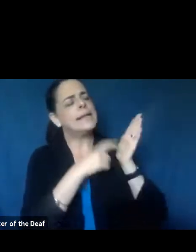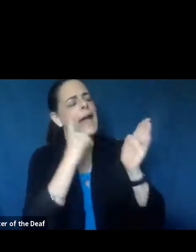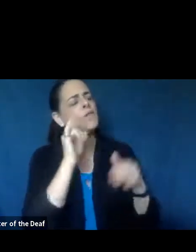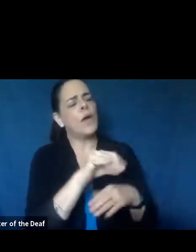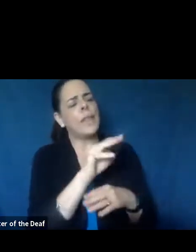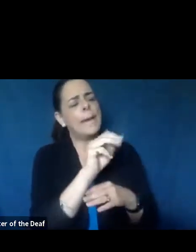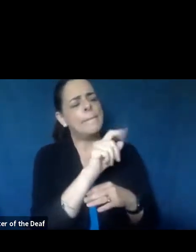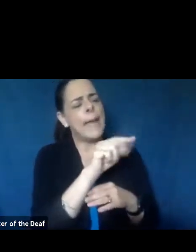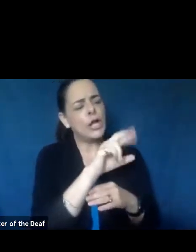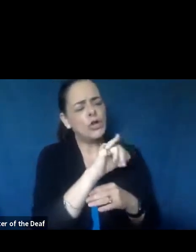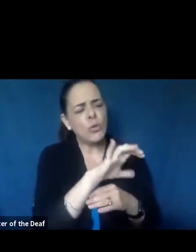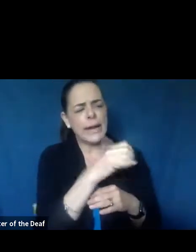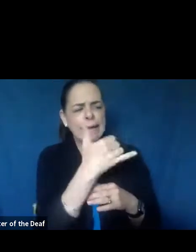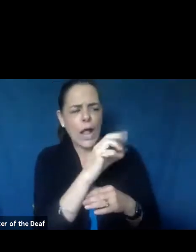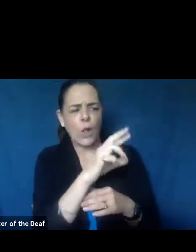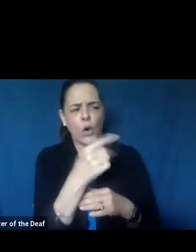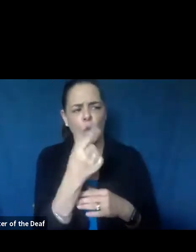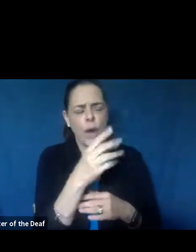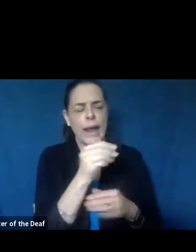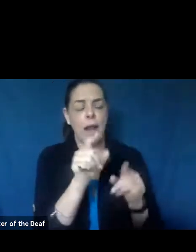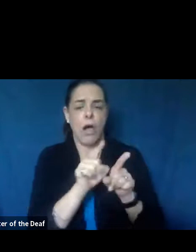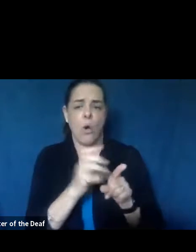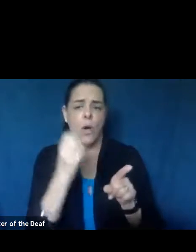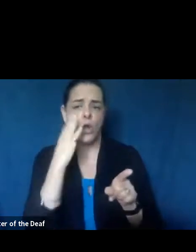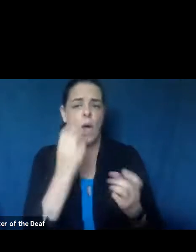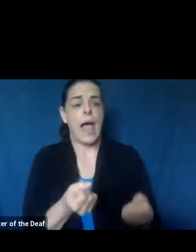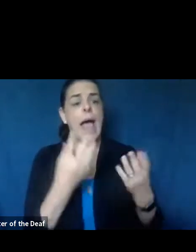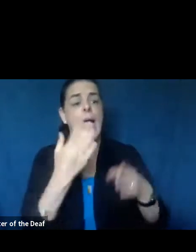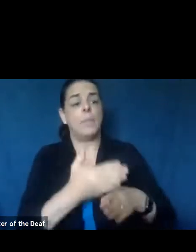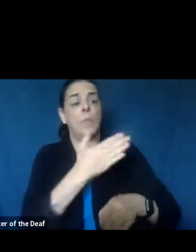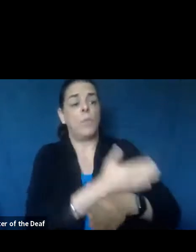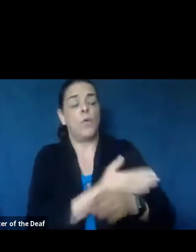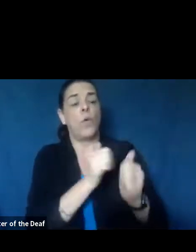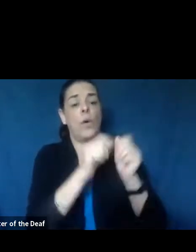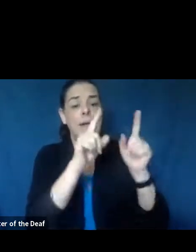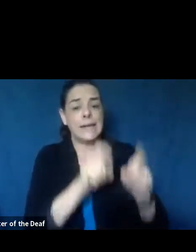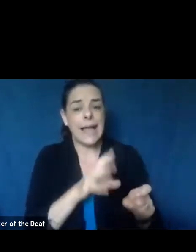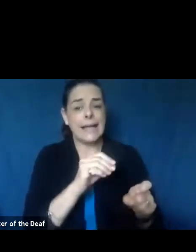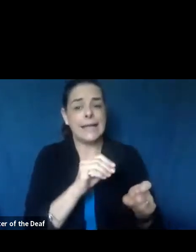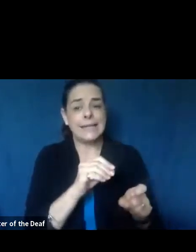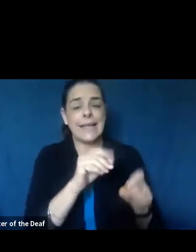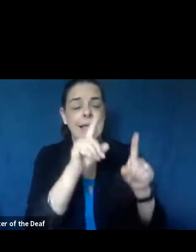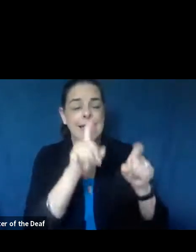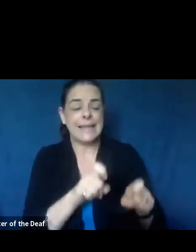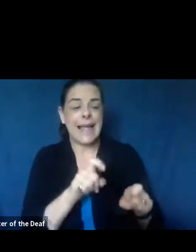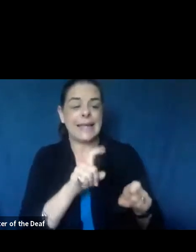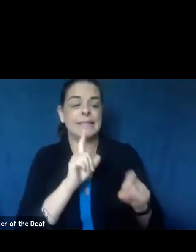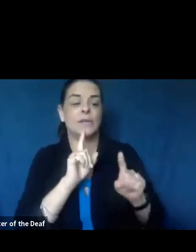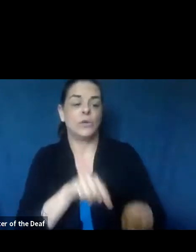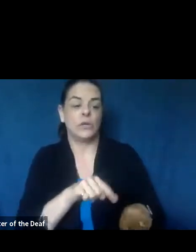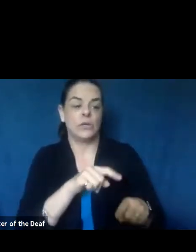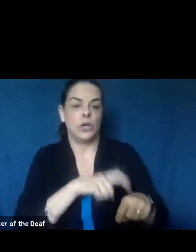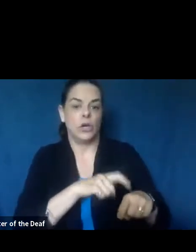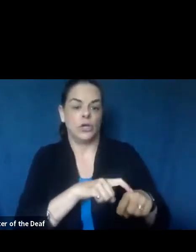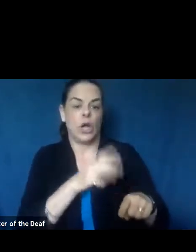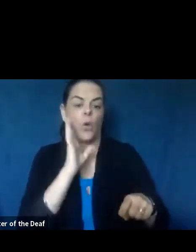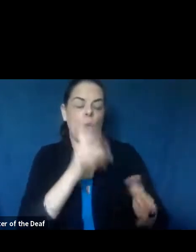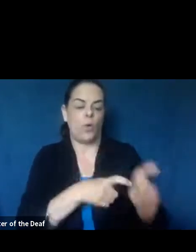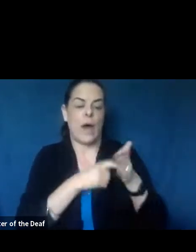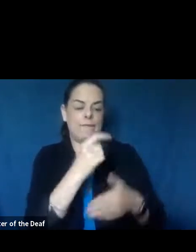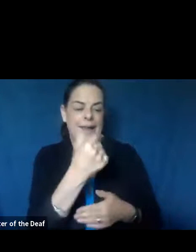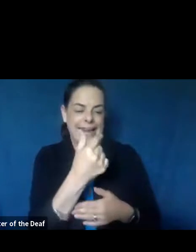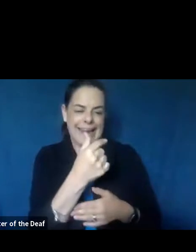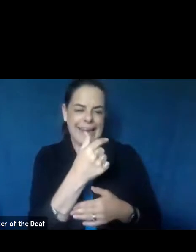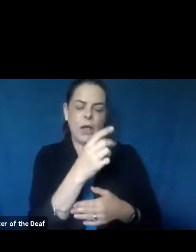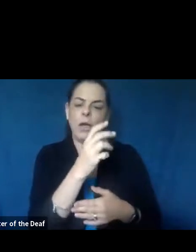to go yellow or green? And they're also wanting to know how much improvement in testing and testing return time needs to constitute green, or how would it move from